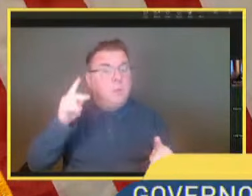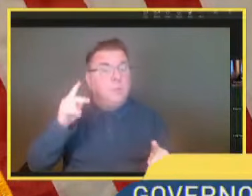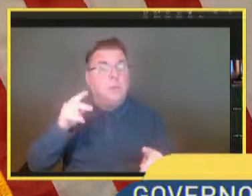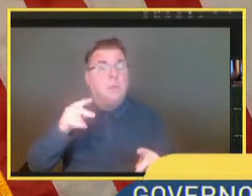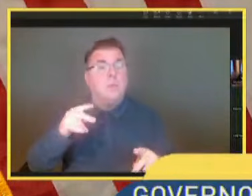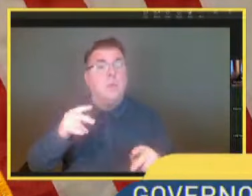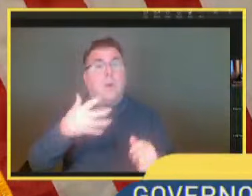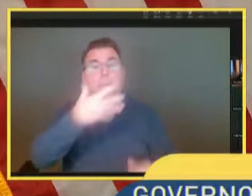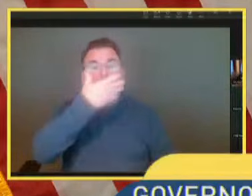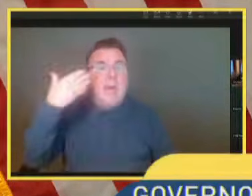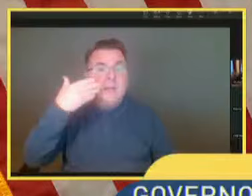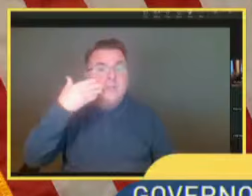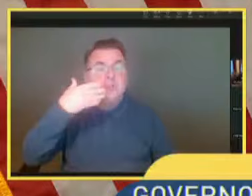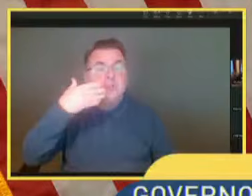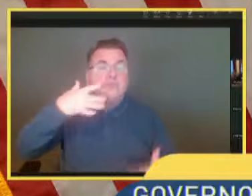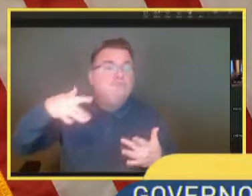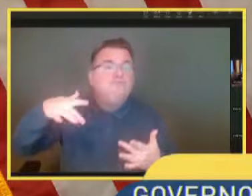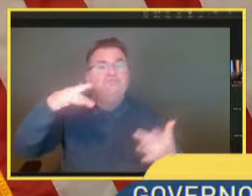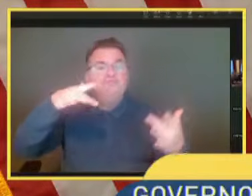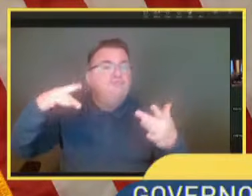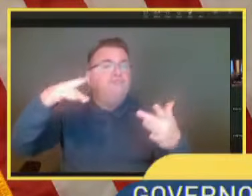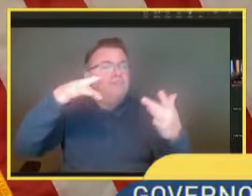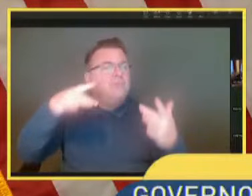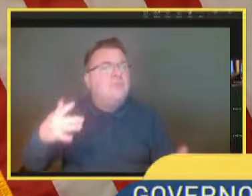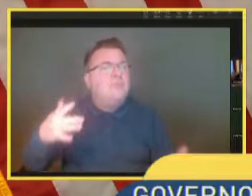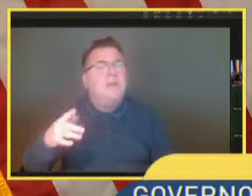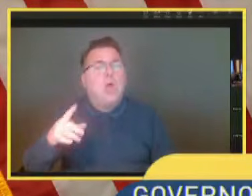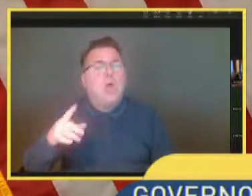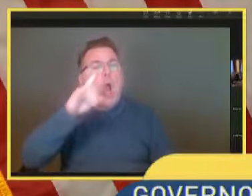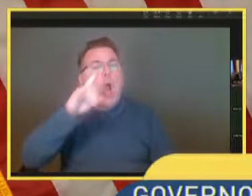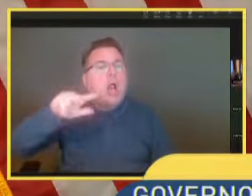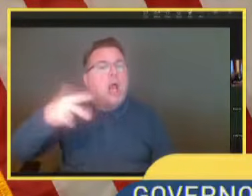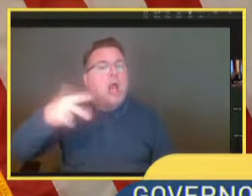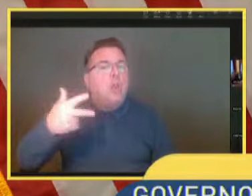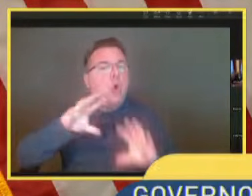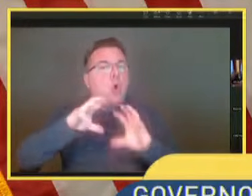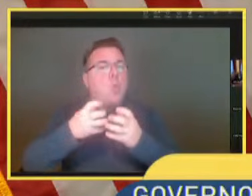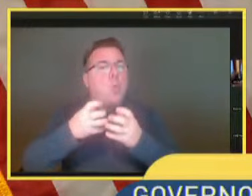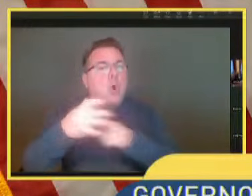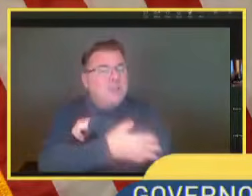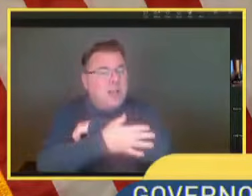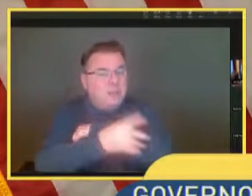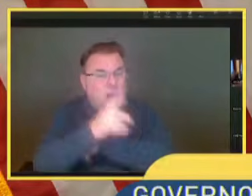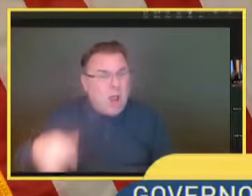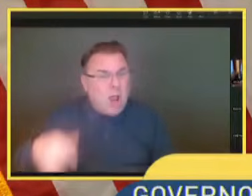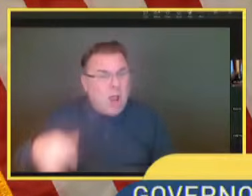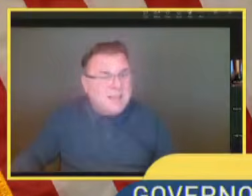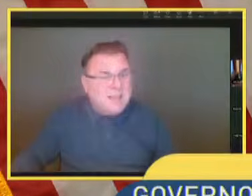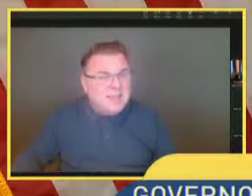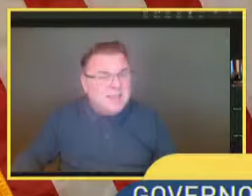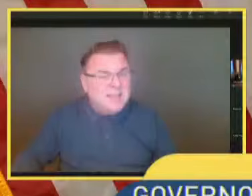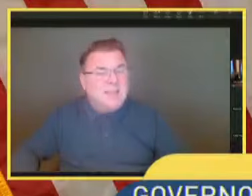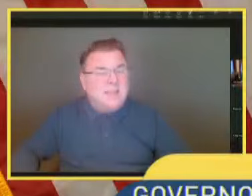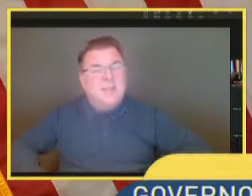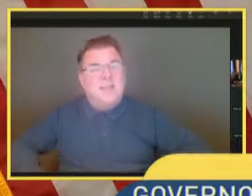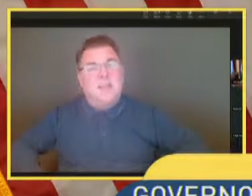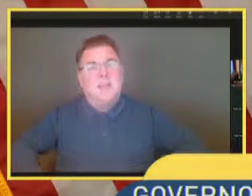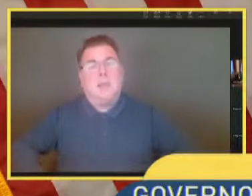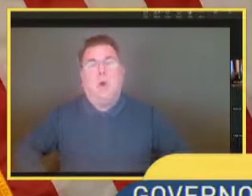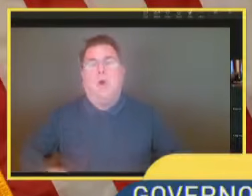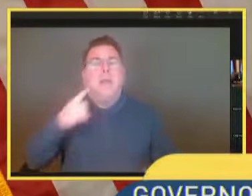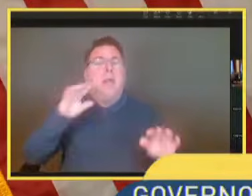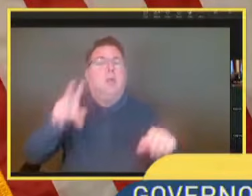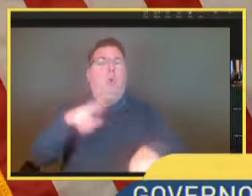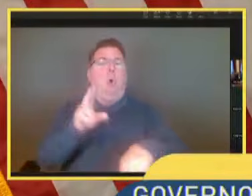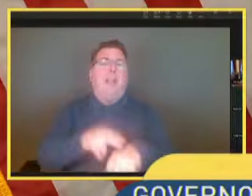masks. I mean, it's third world country stuff, right? It is. And I realize it gets normalized. You see it, and there's